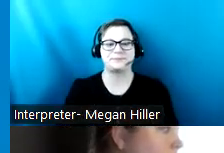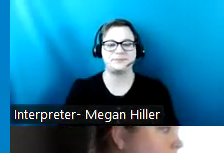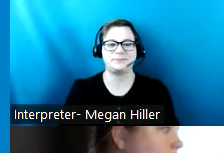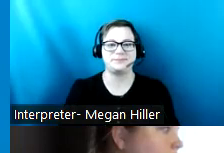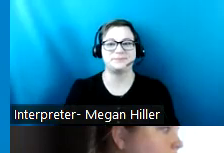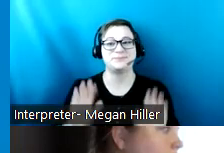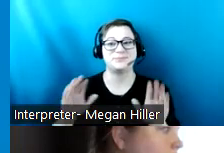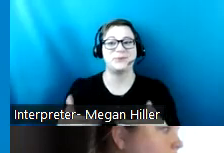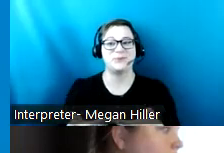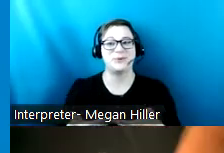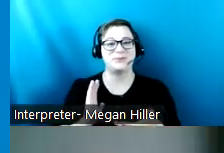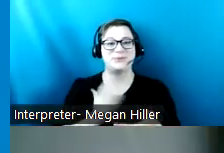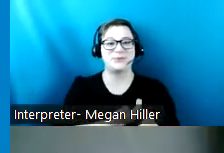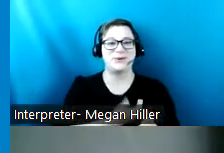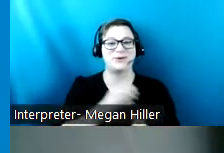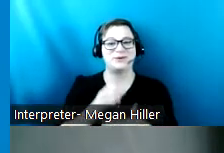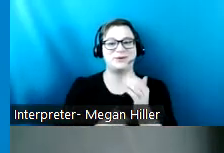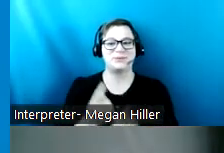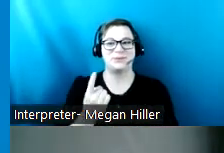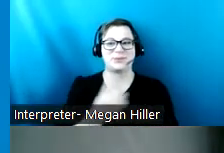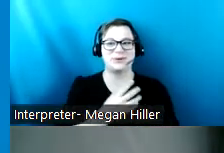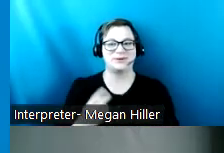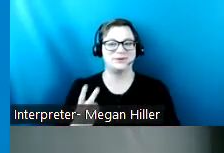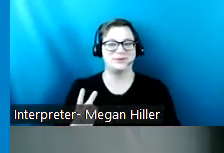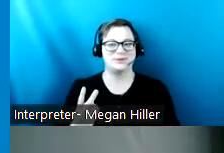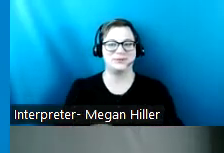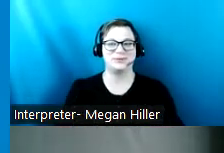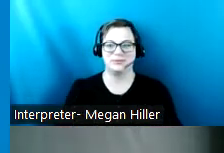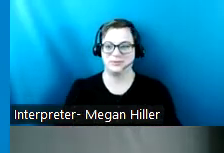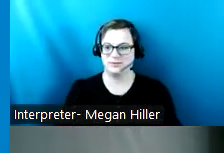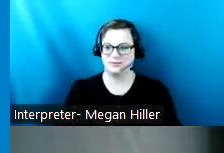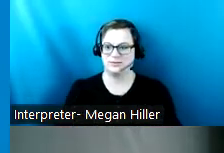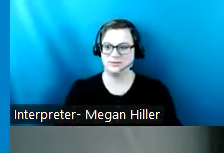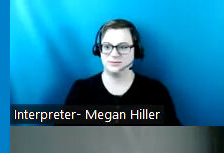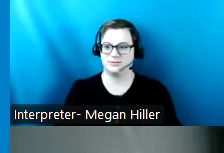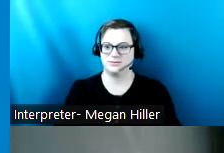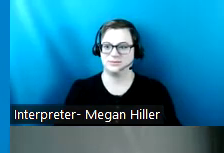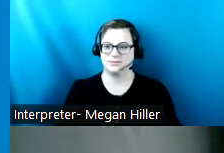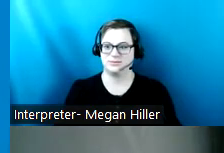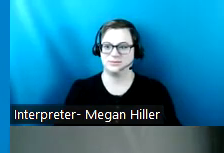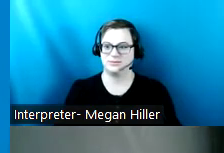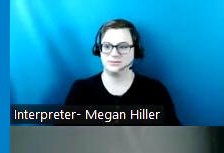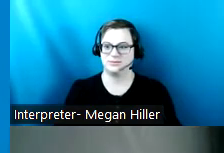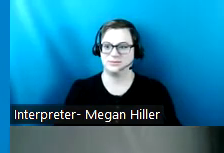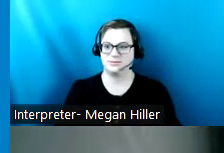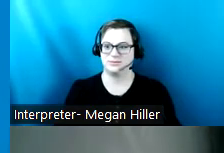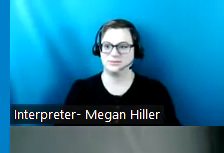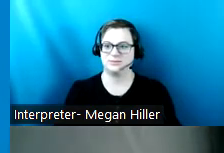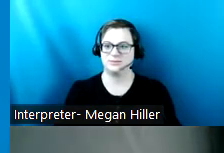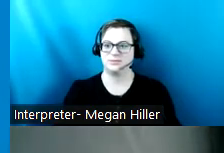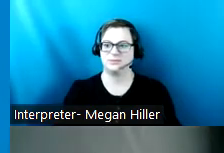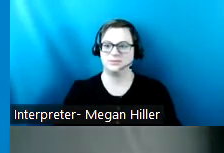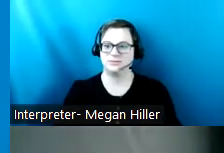Welcome to our Chapter 1 and 2 Provider Rules Town Hall. We're so glad you all are joining us this morning. We'll just get started